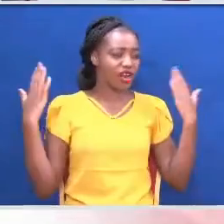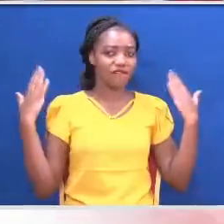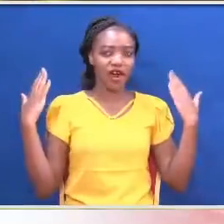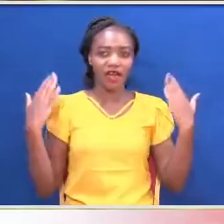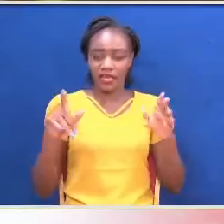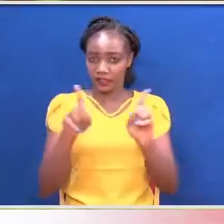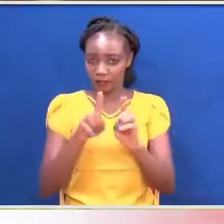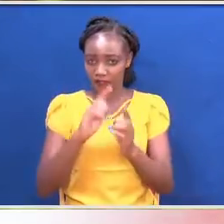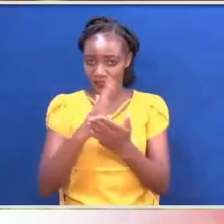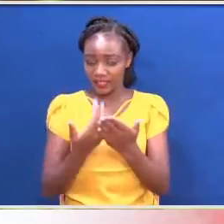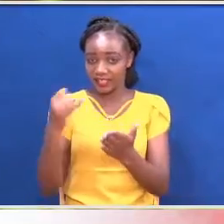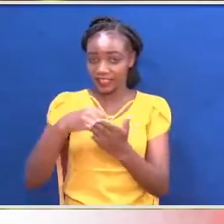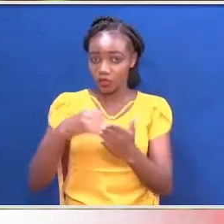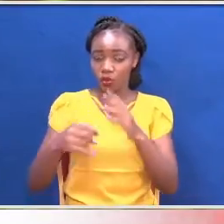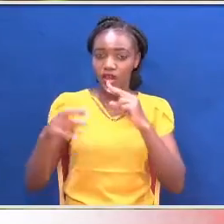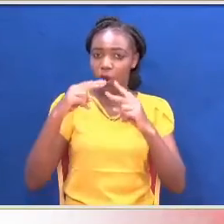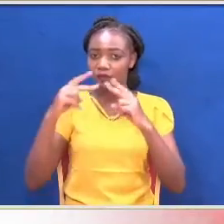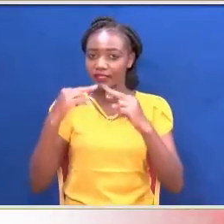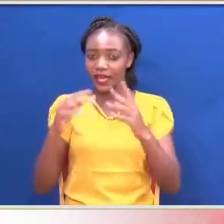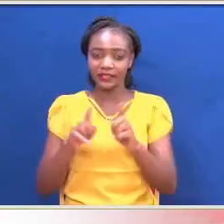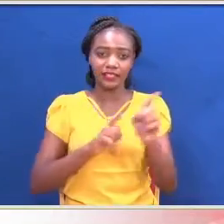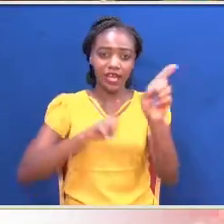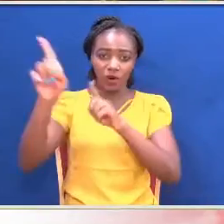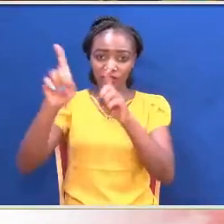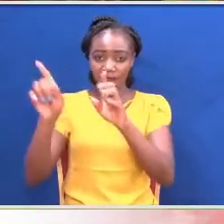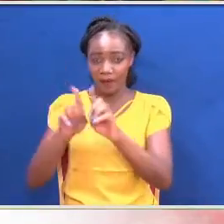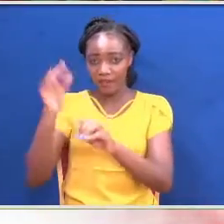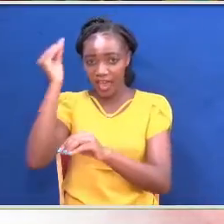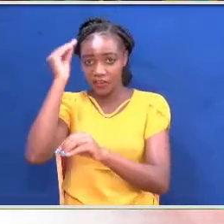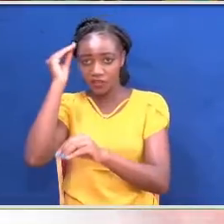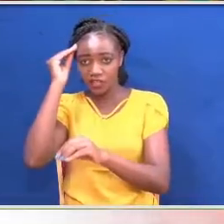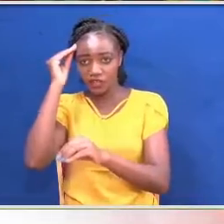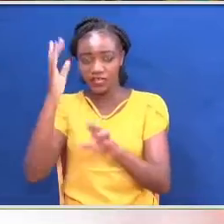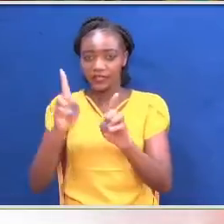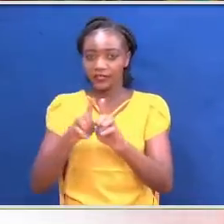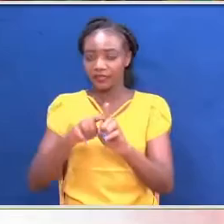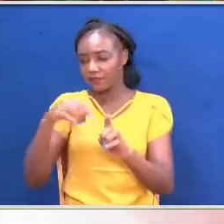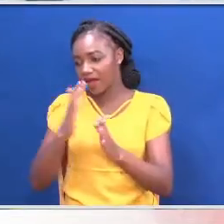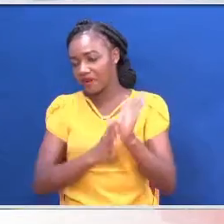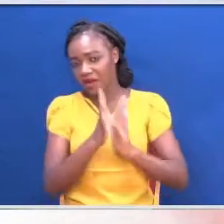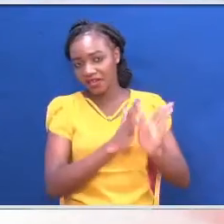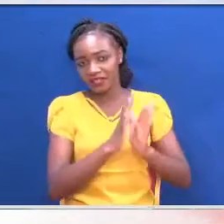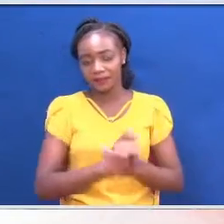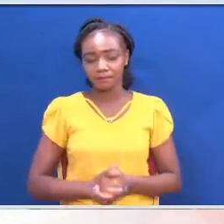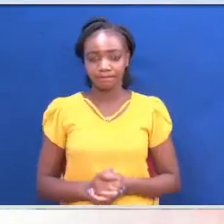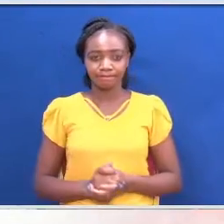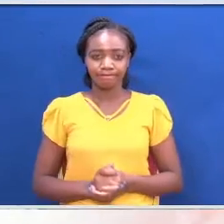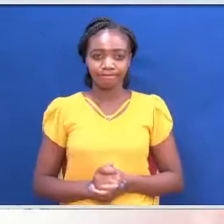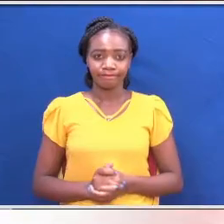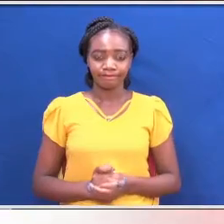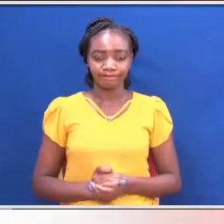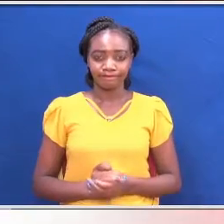hit sectors including hospitality, aviation, education, transport and logistics. Cogs in the manufacturing